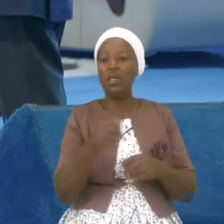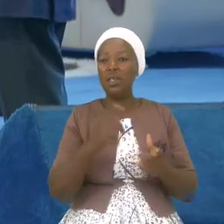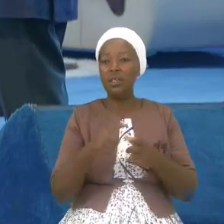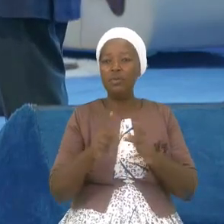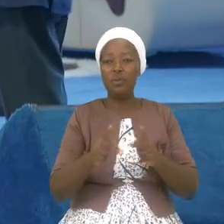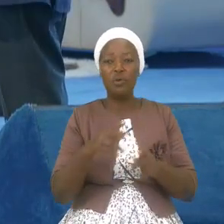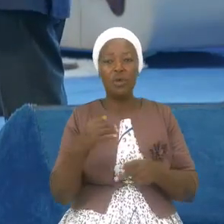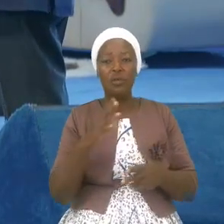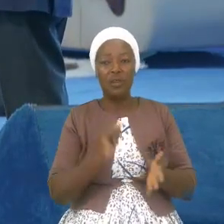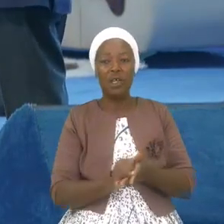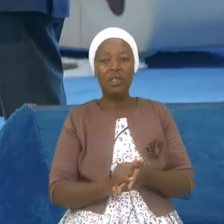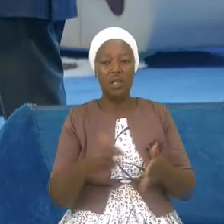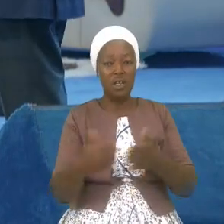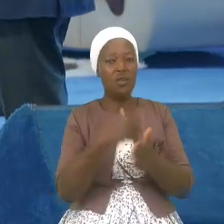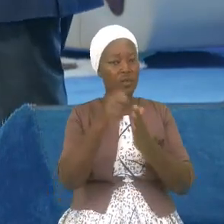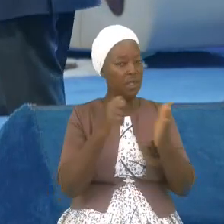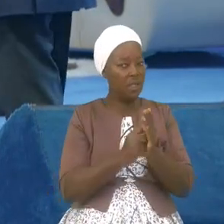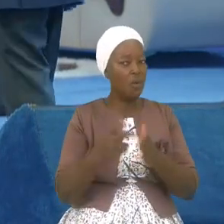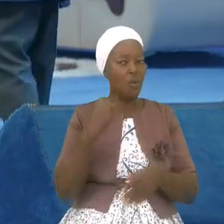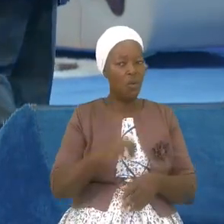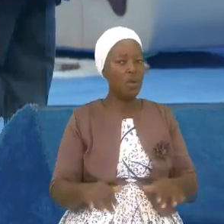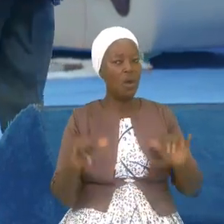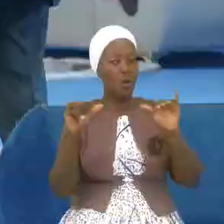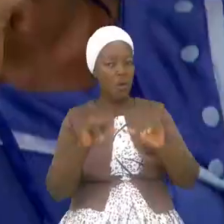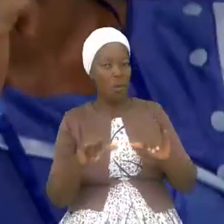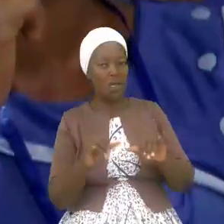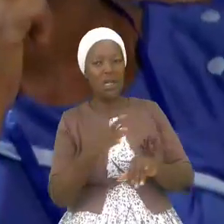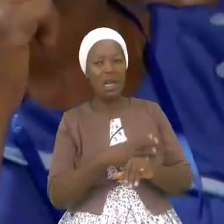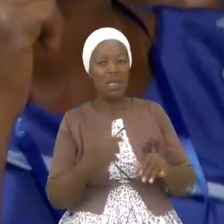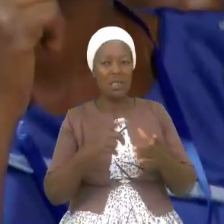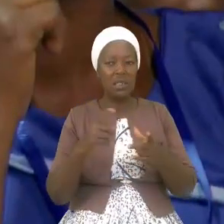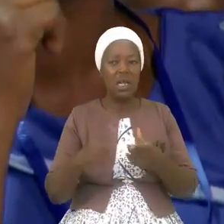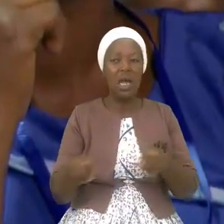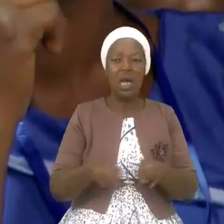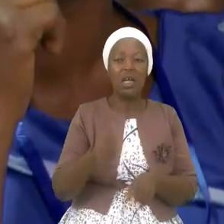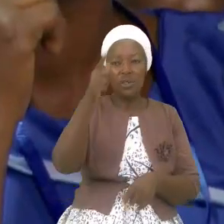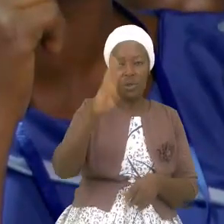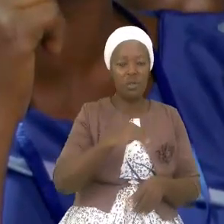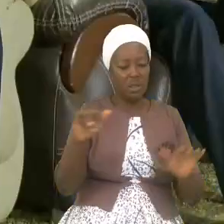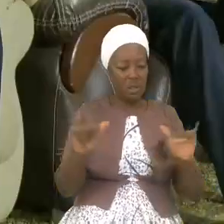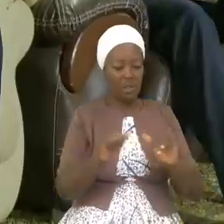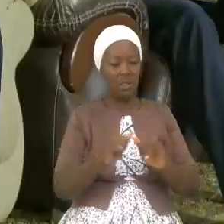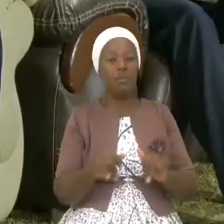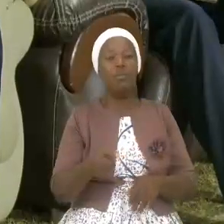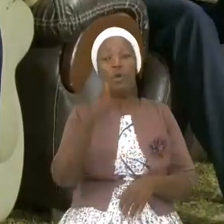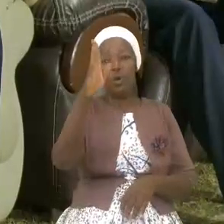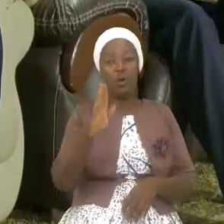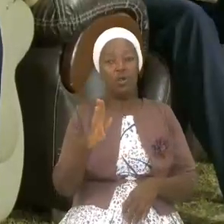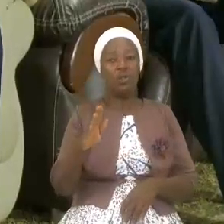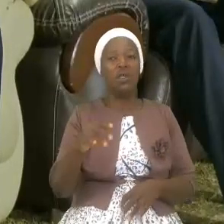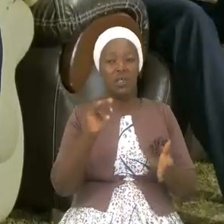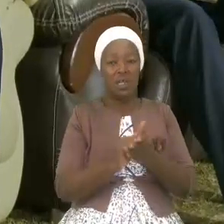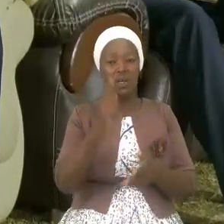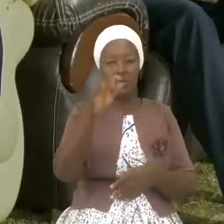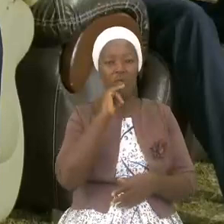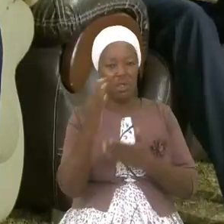as God, the same God, that God who is here, that God is wonders